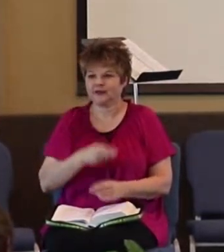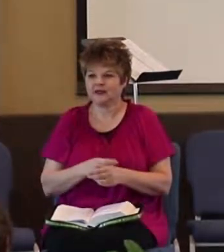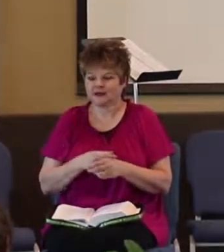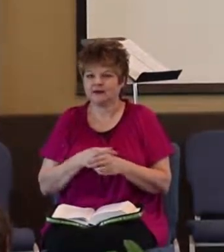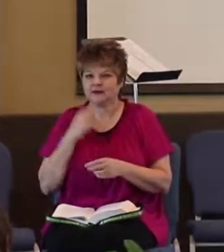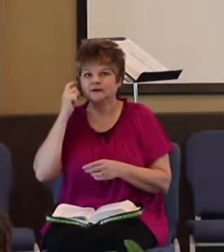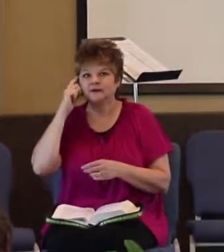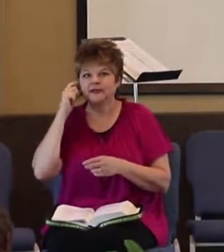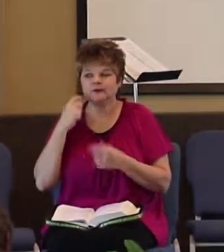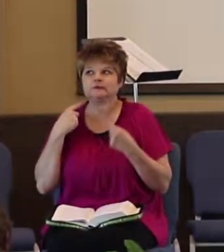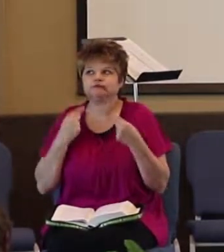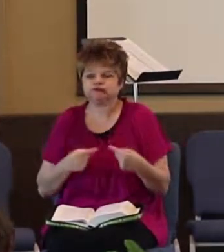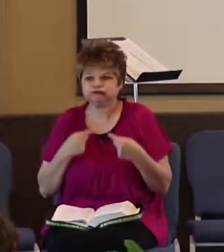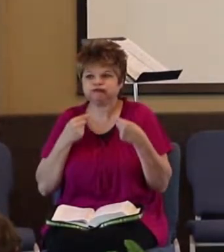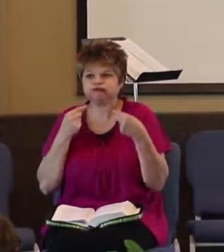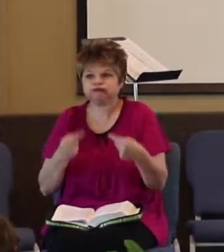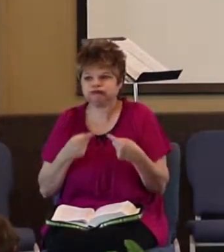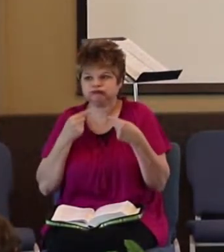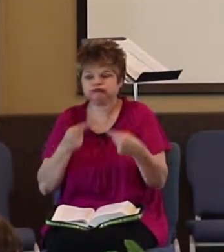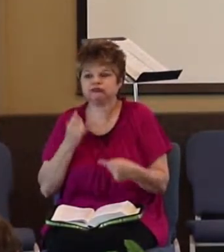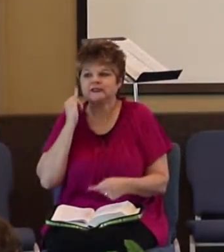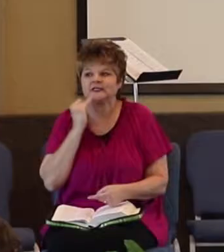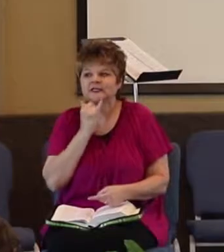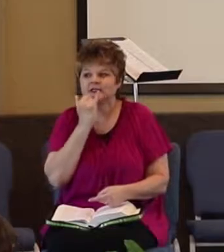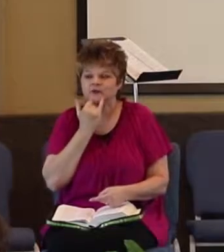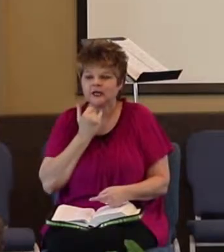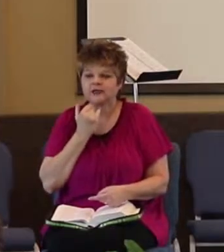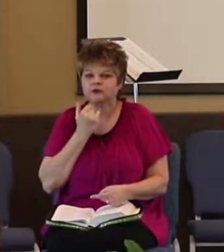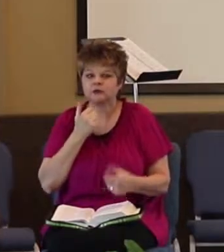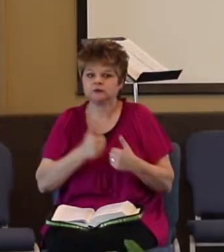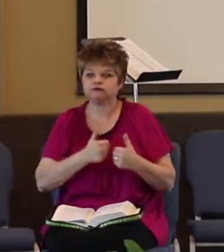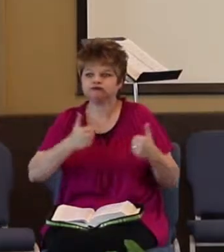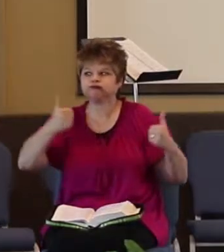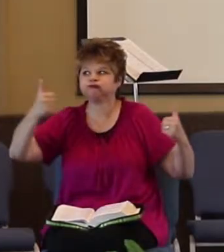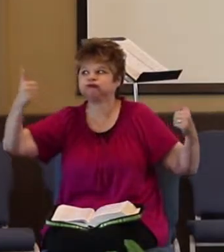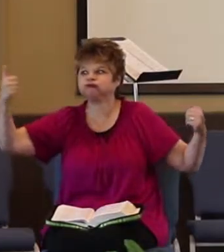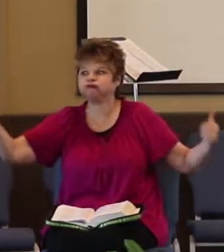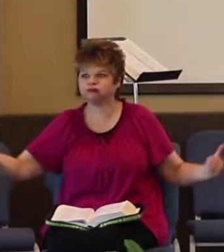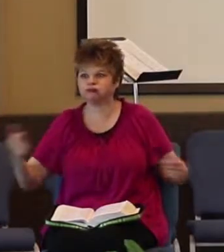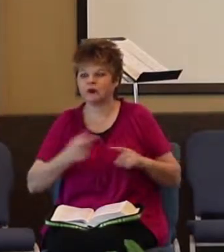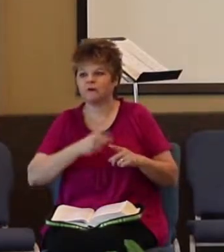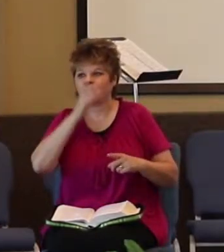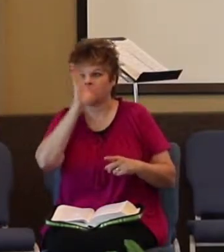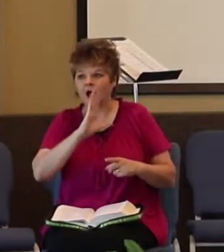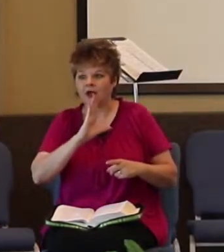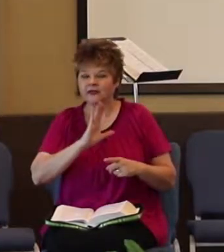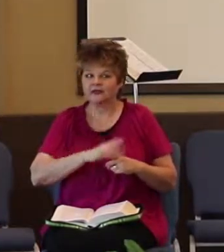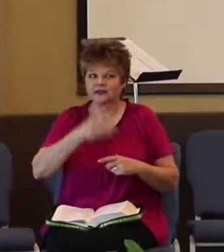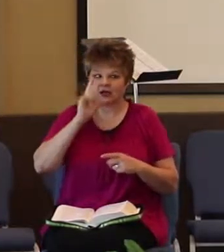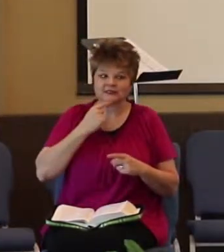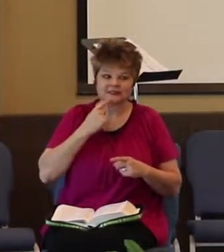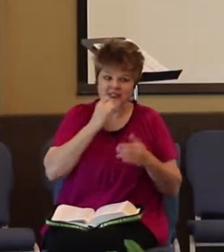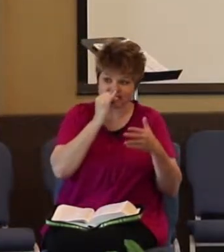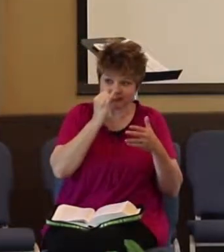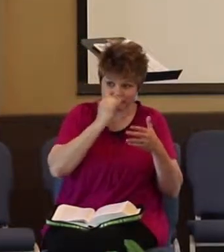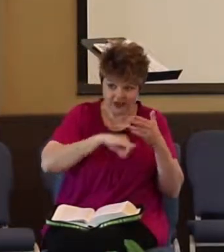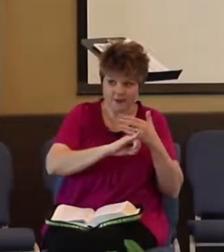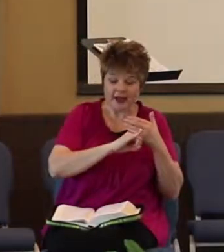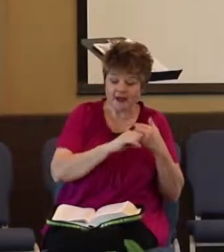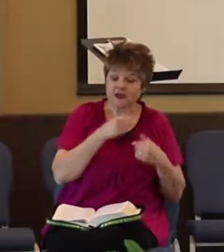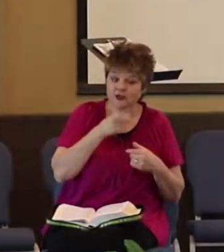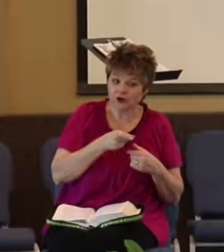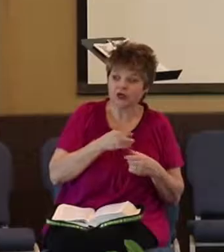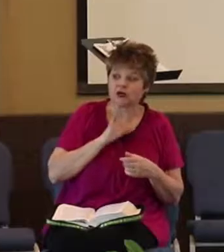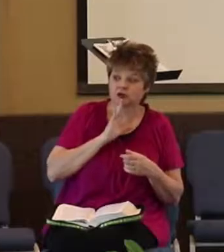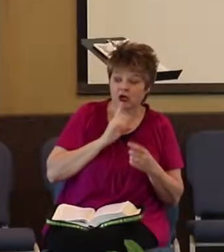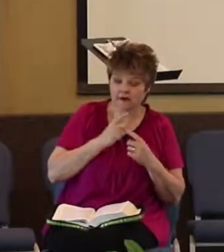because the Israelites were so far from God. And God had said, you are going to be my mouthpiece. You are going to be my prophet.